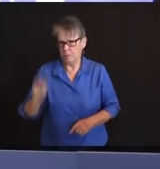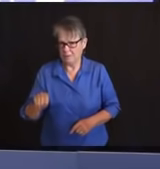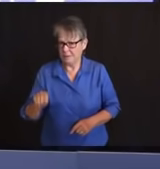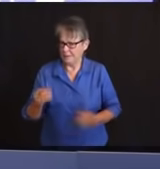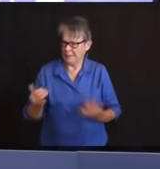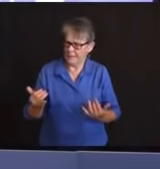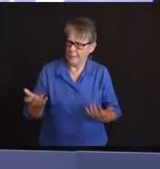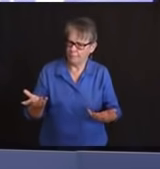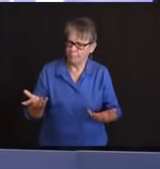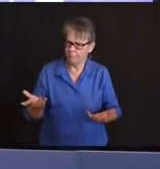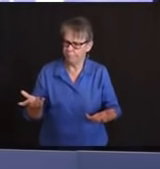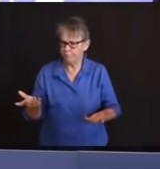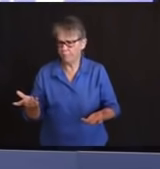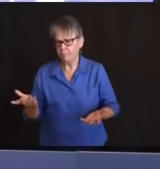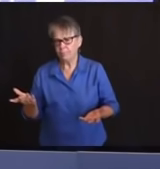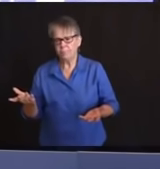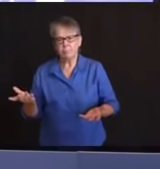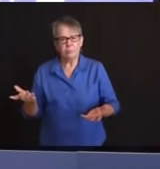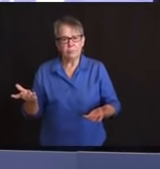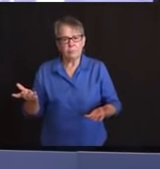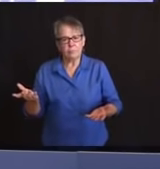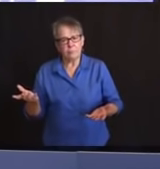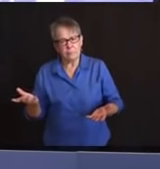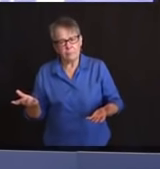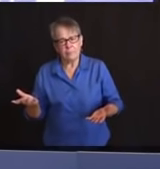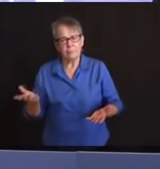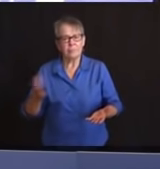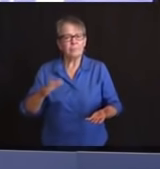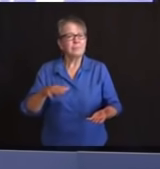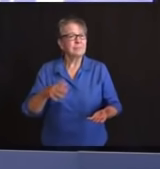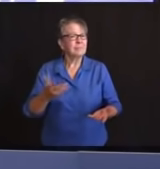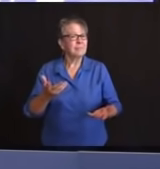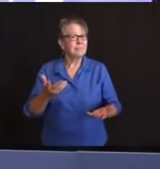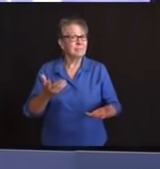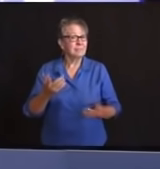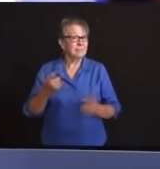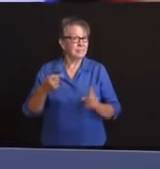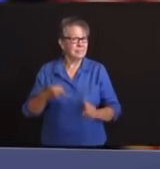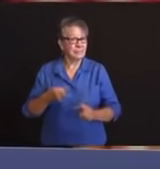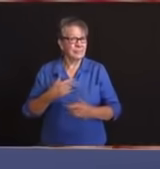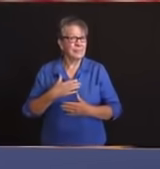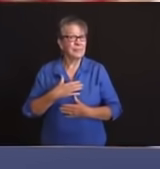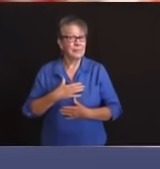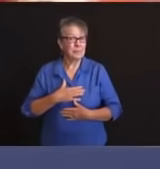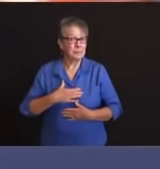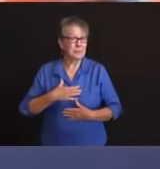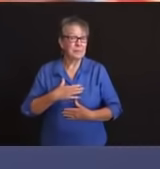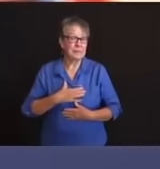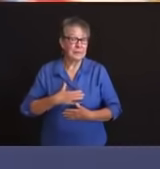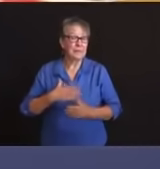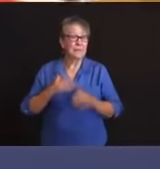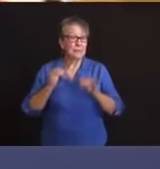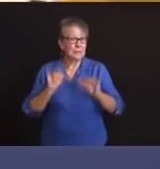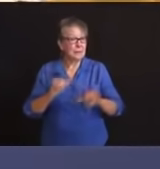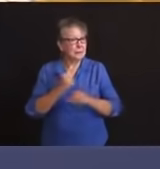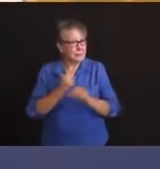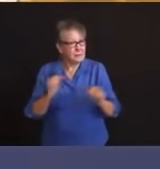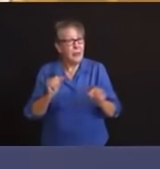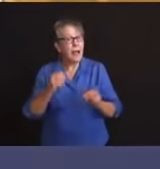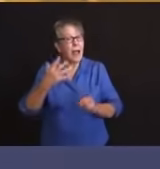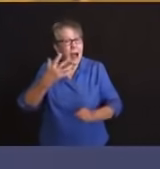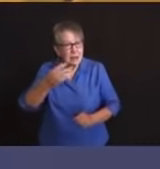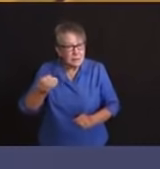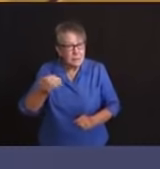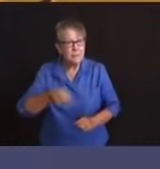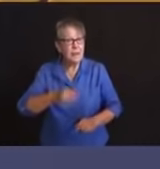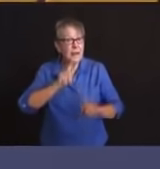and remember, for each other and for all of us, please take the call. Thank you. Judy, well done, and